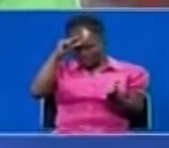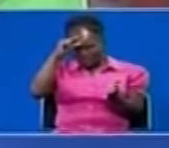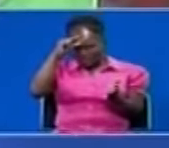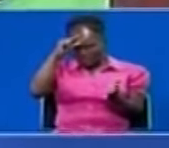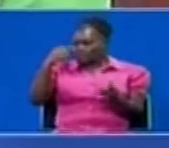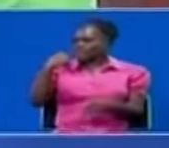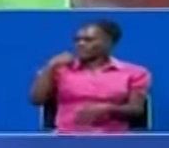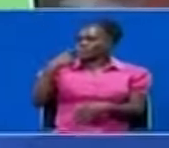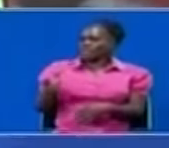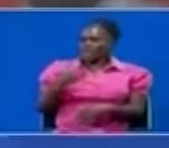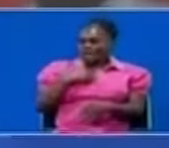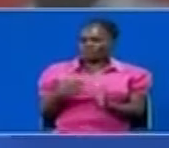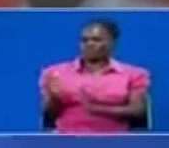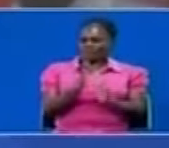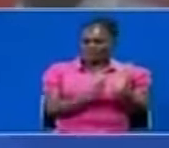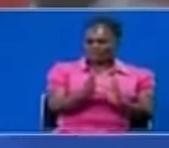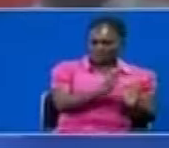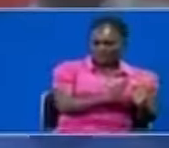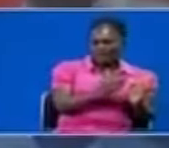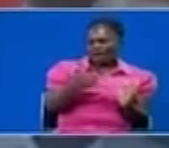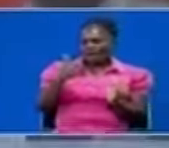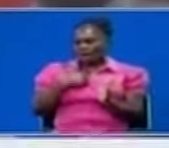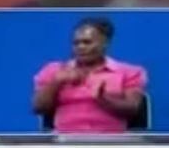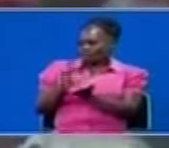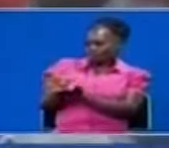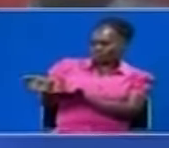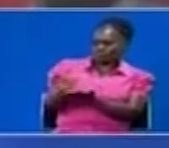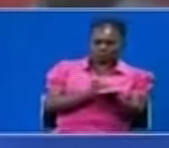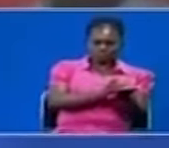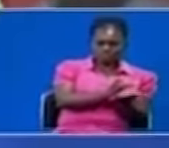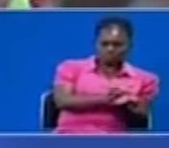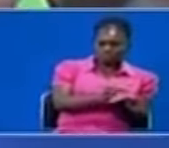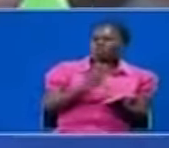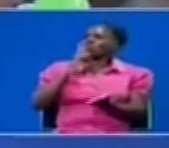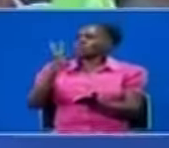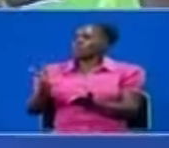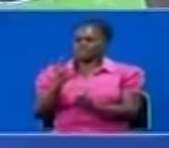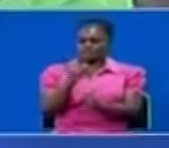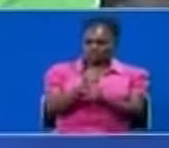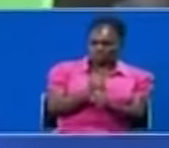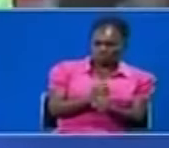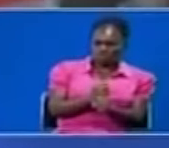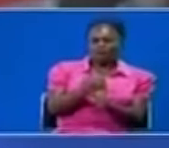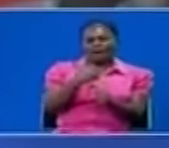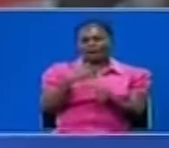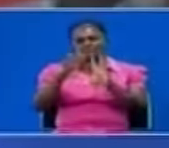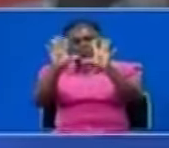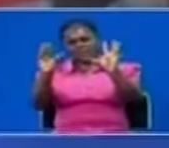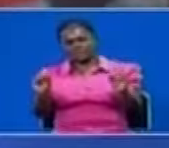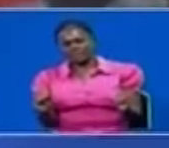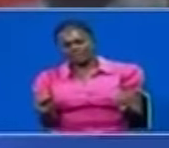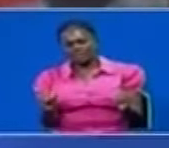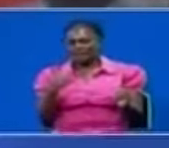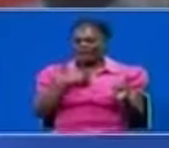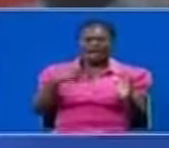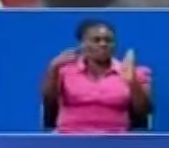Wanatembea kusema tuna mipango, tumetenga, tutafanya, tuko na budget. Sijui